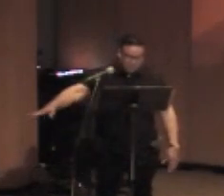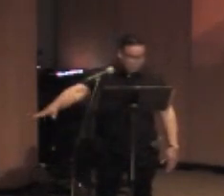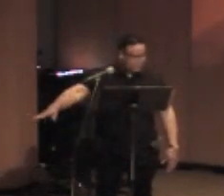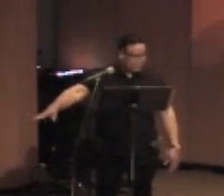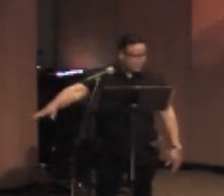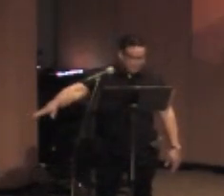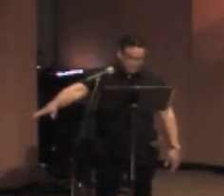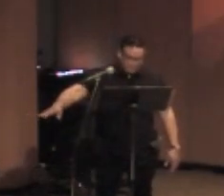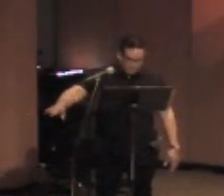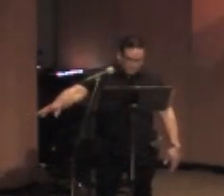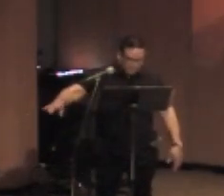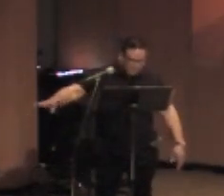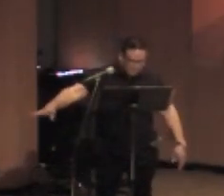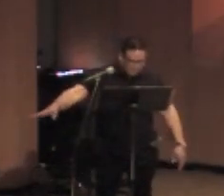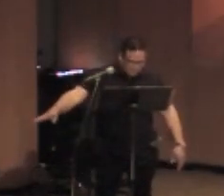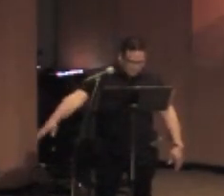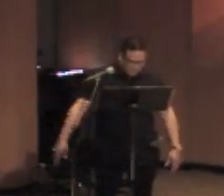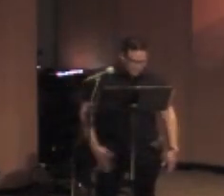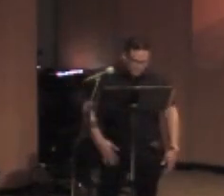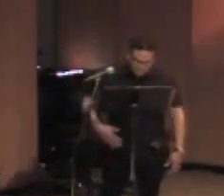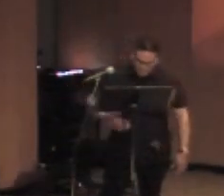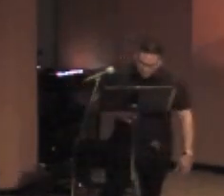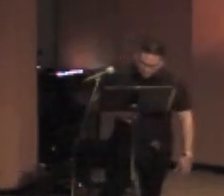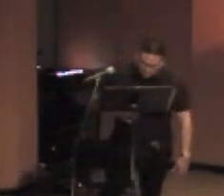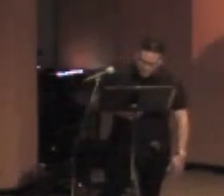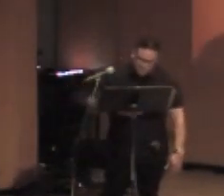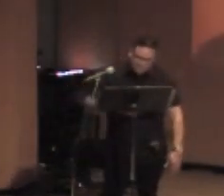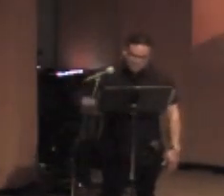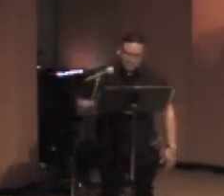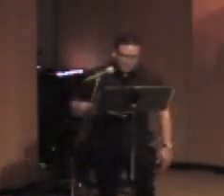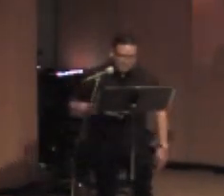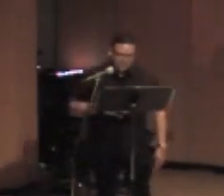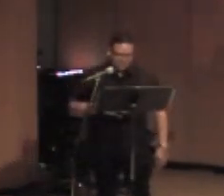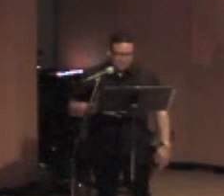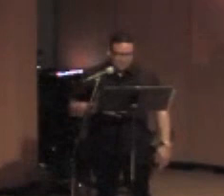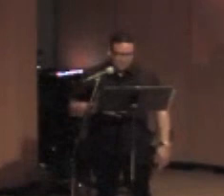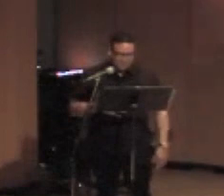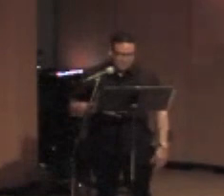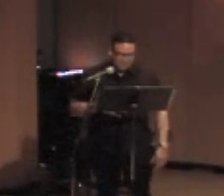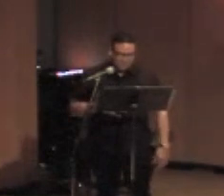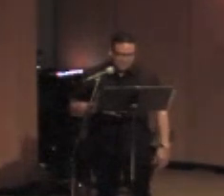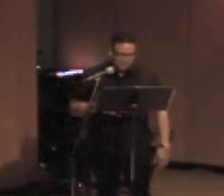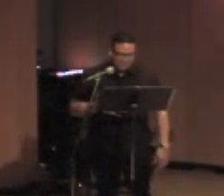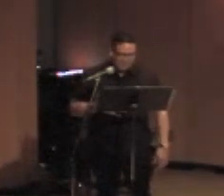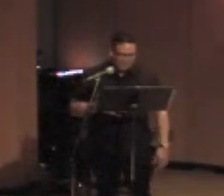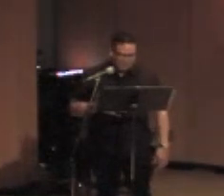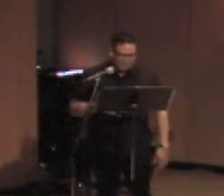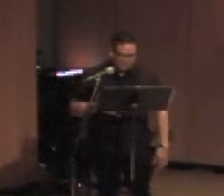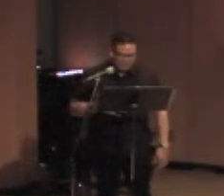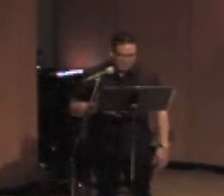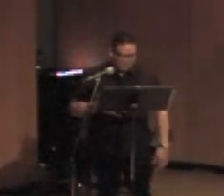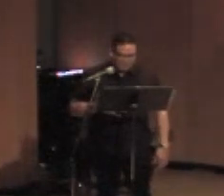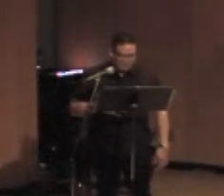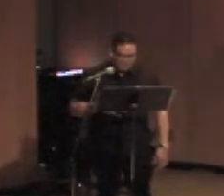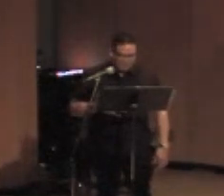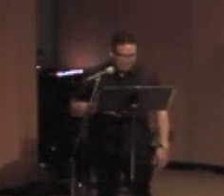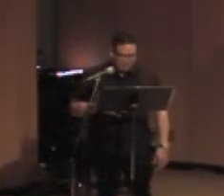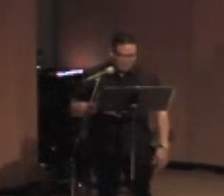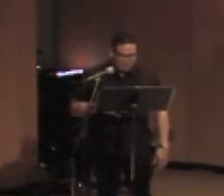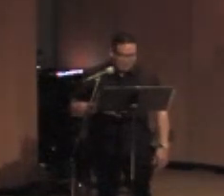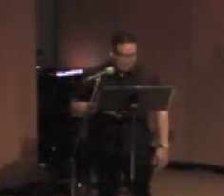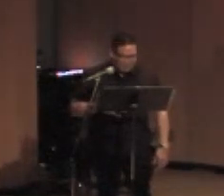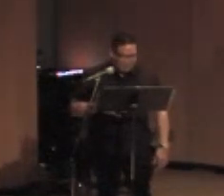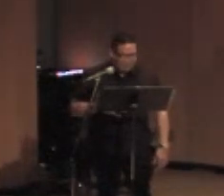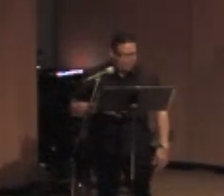loved food so much H yeah when she was little she loved everything she got